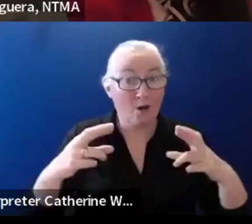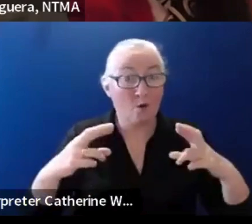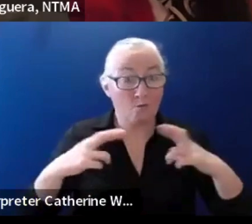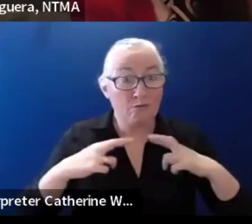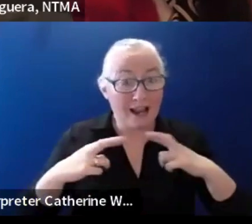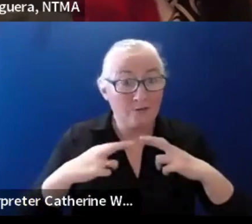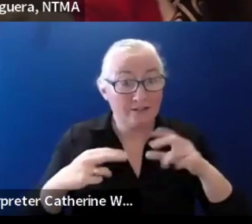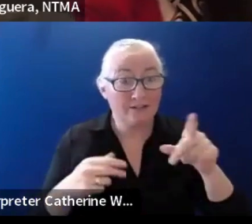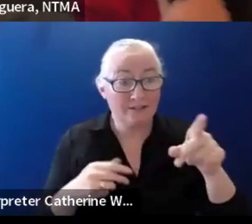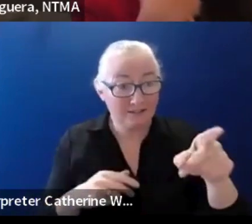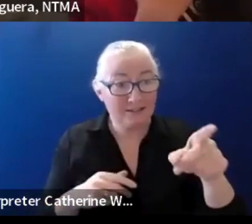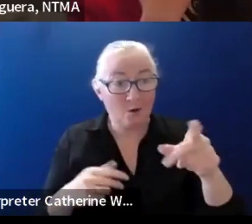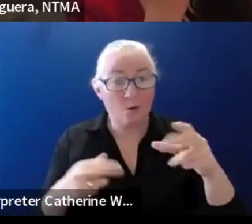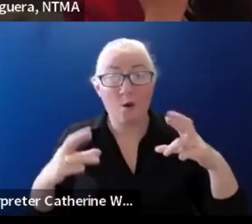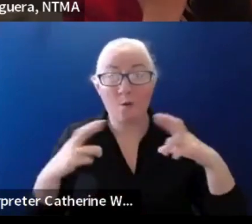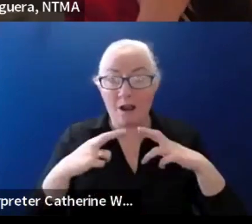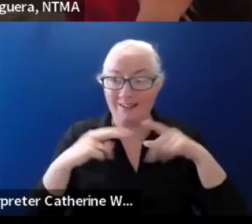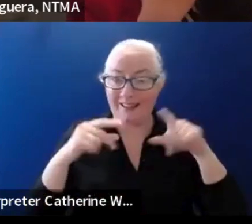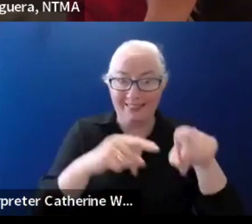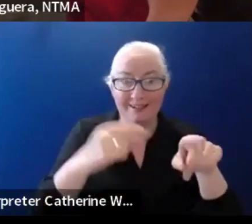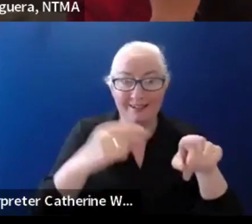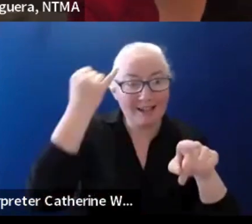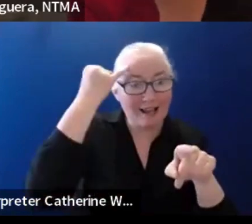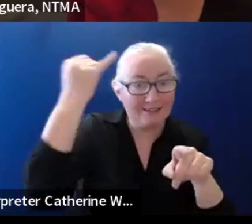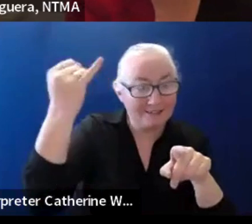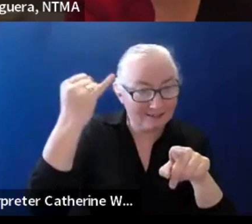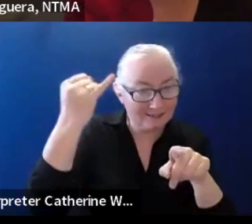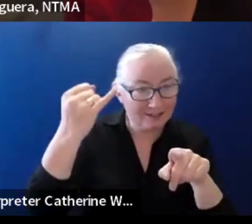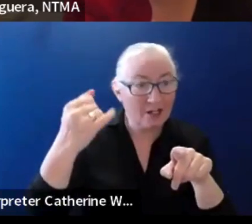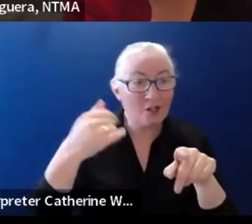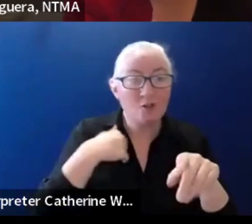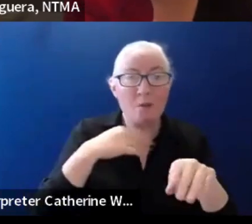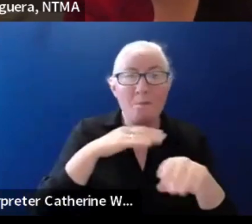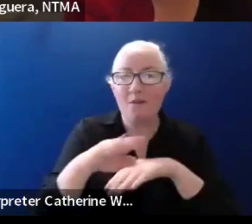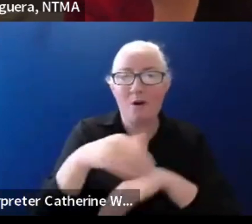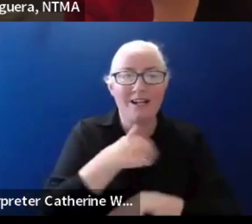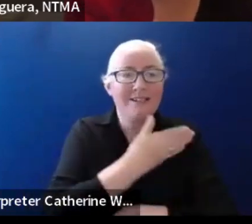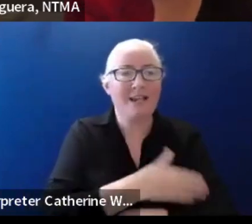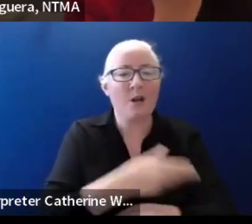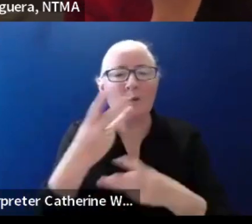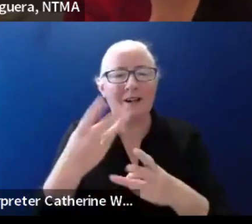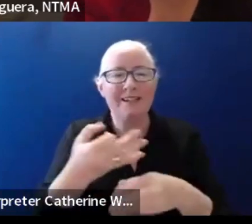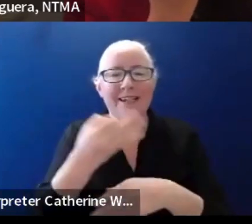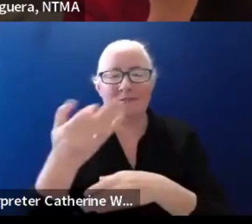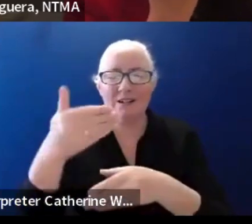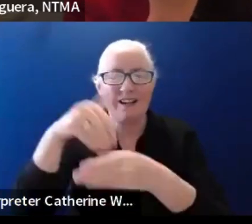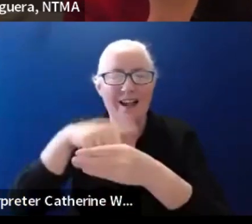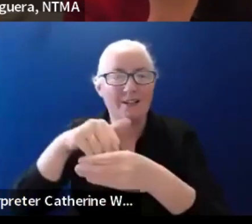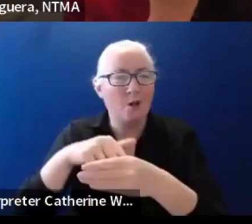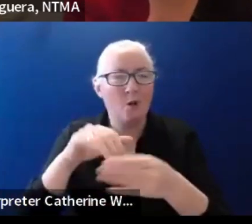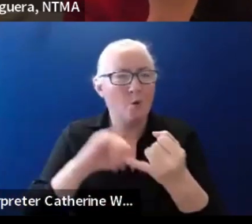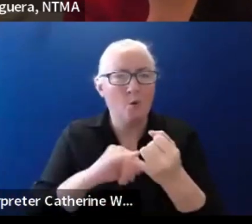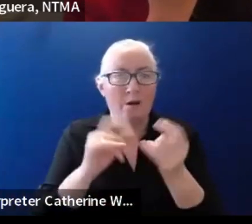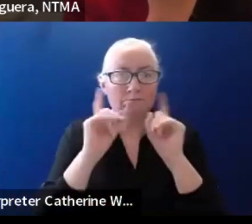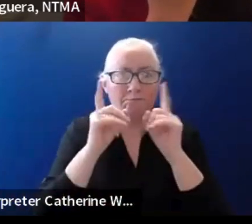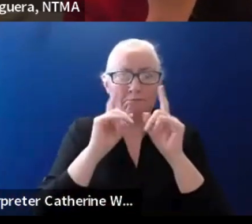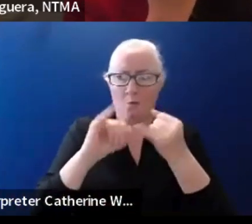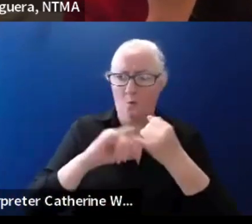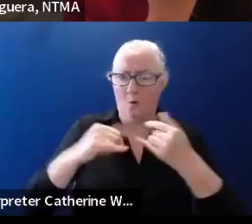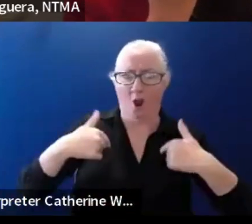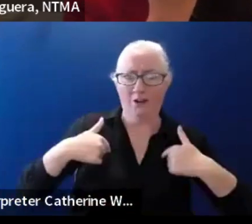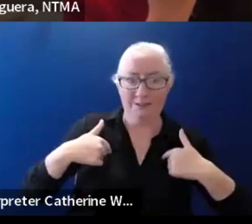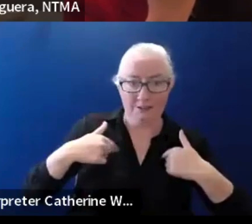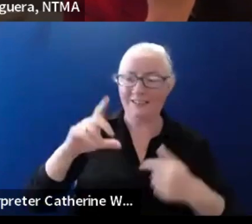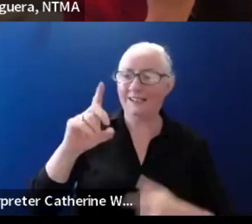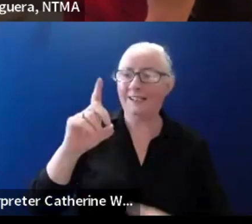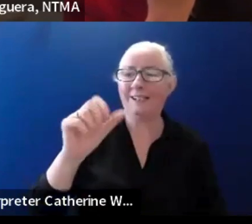very proud of this initiative. And before I jump in, just a bit of context for for people who might not know us. So